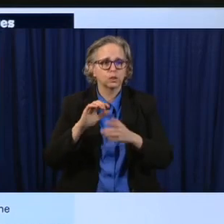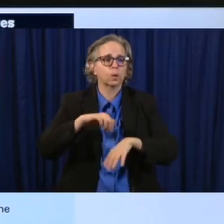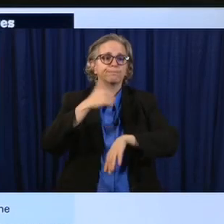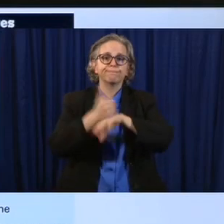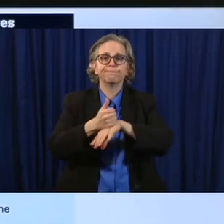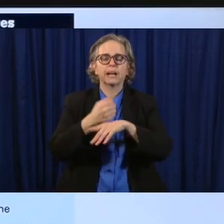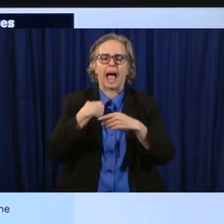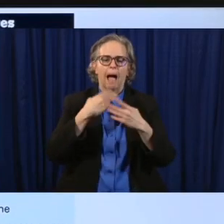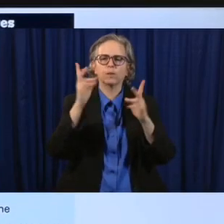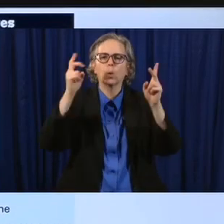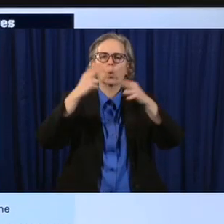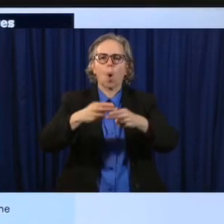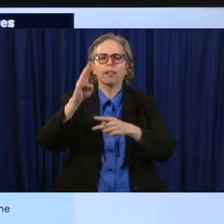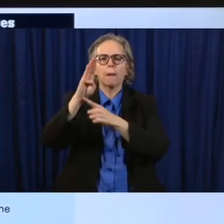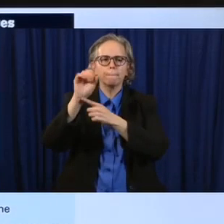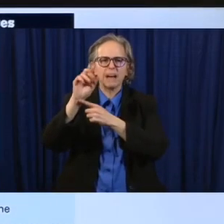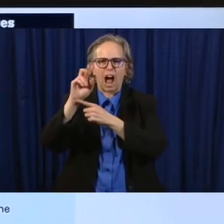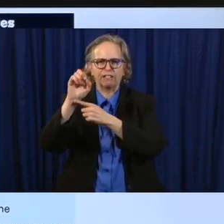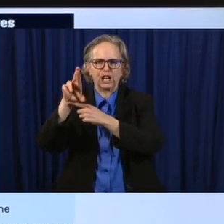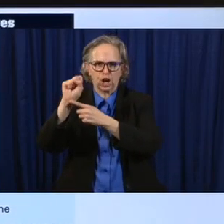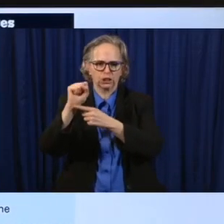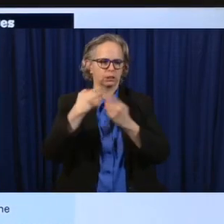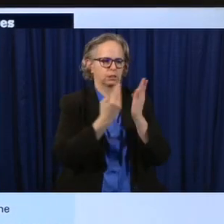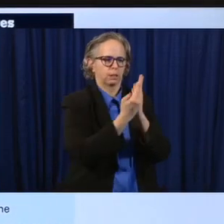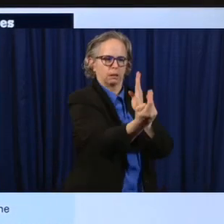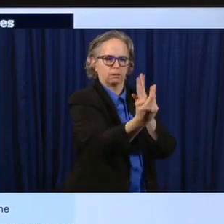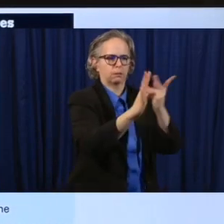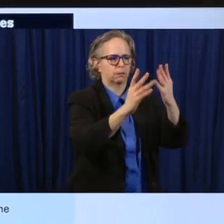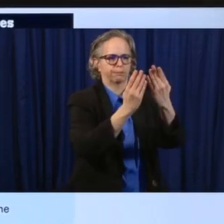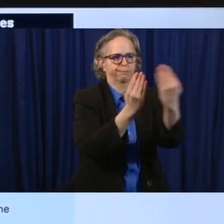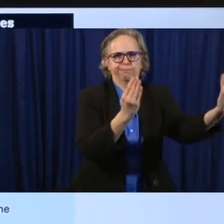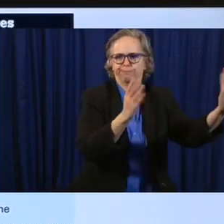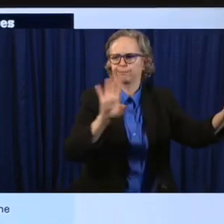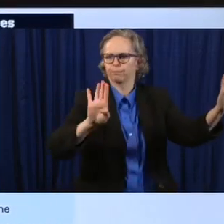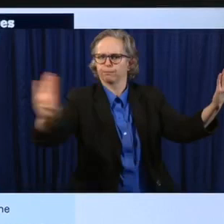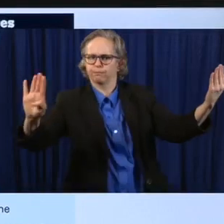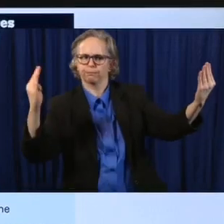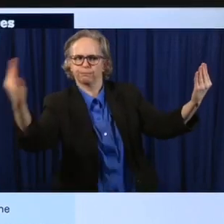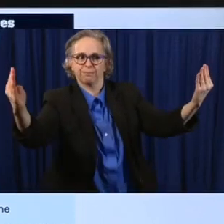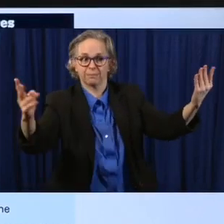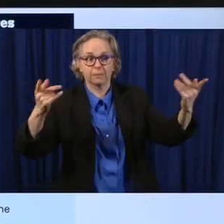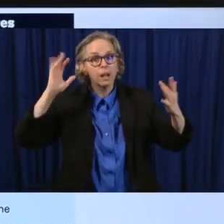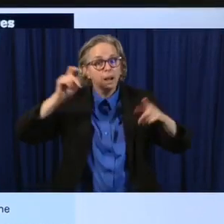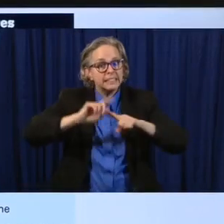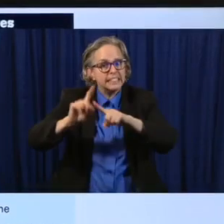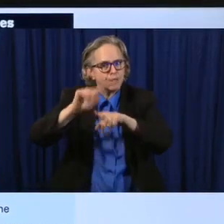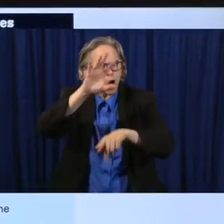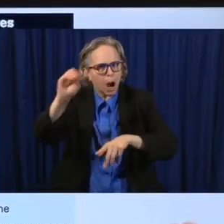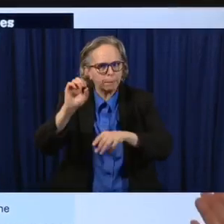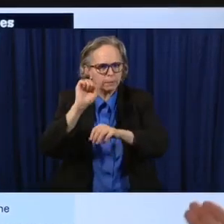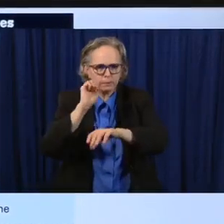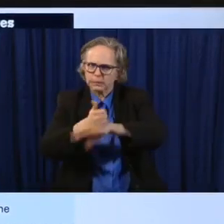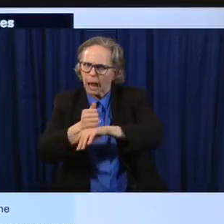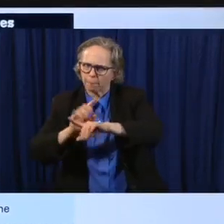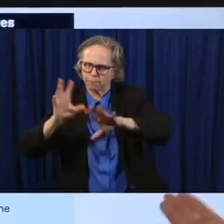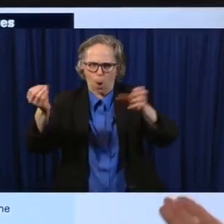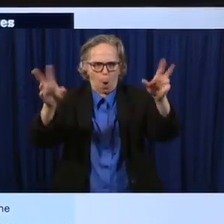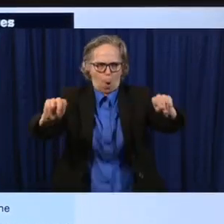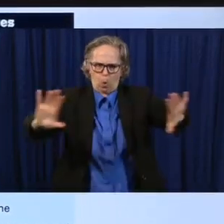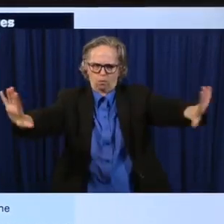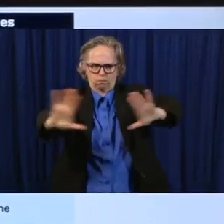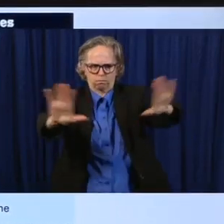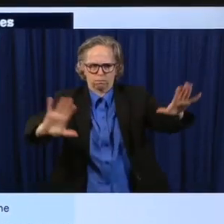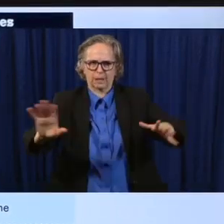can protect them. We've seen businesses, manufacturing companies that have been able to do every single one of